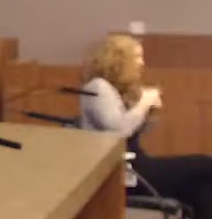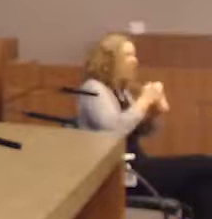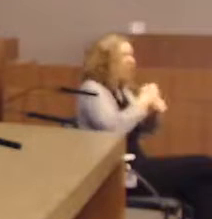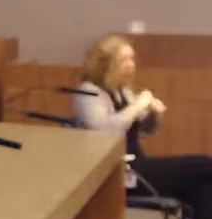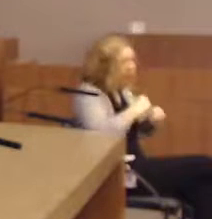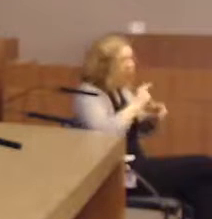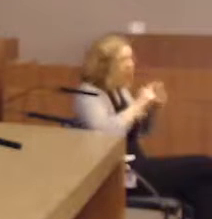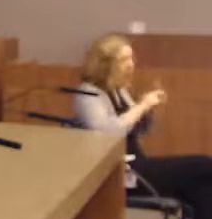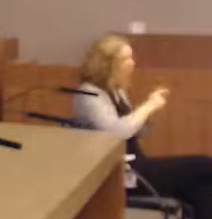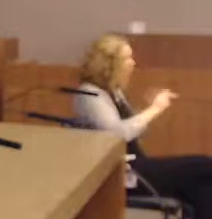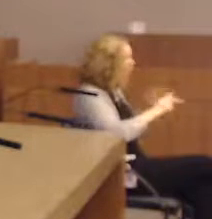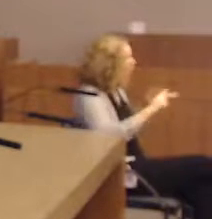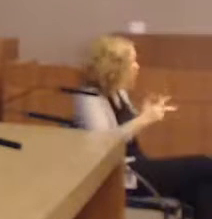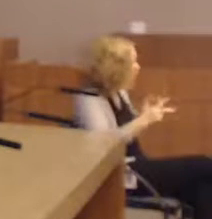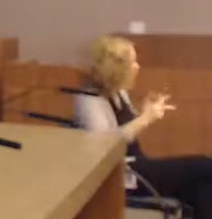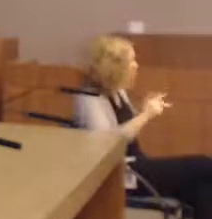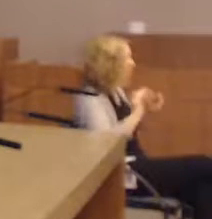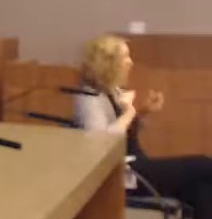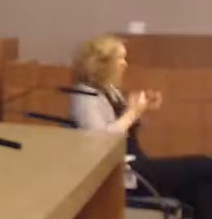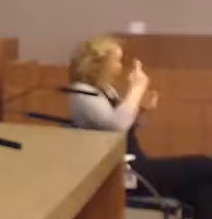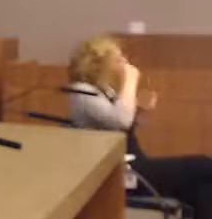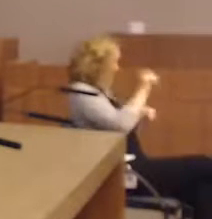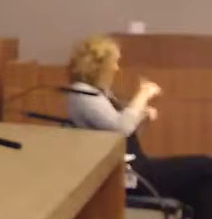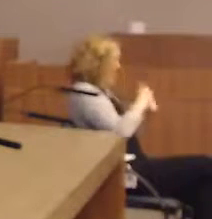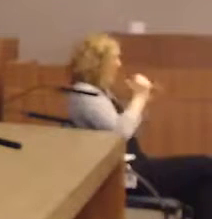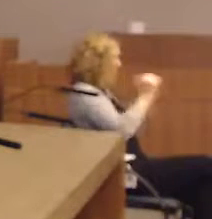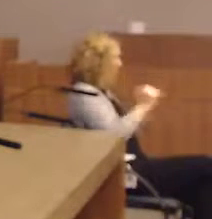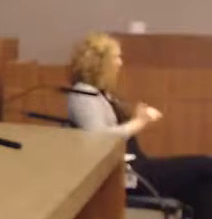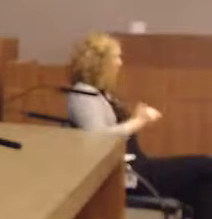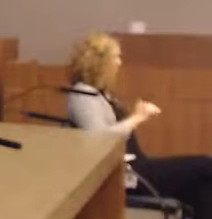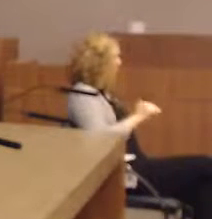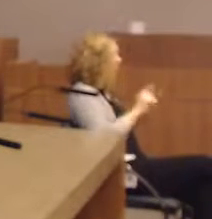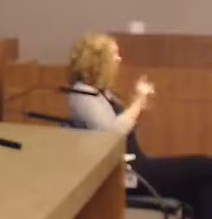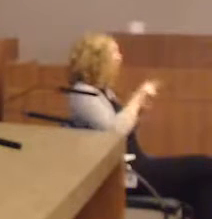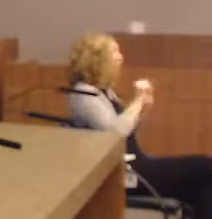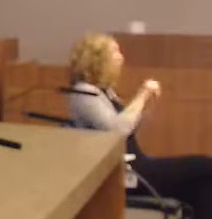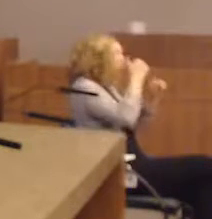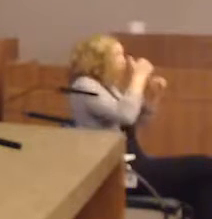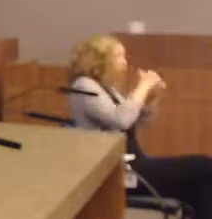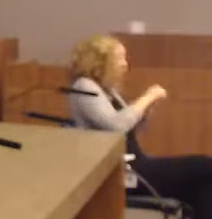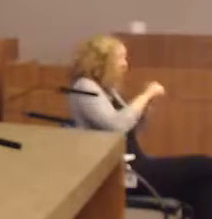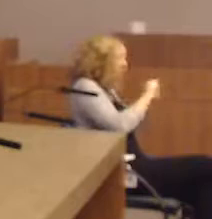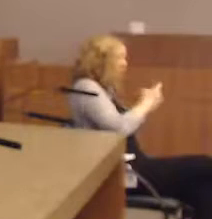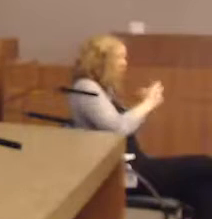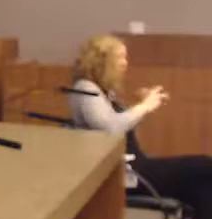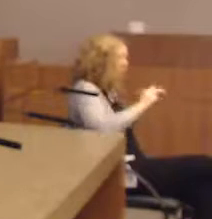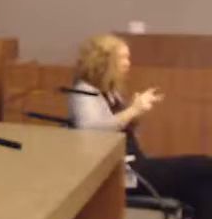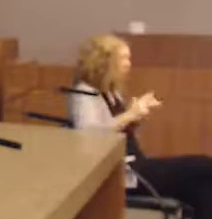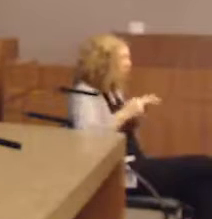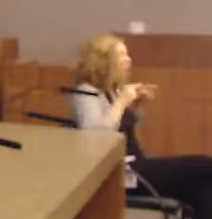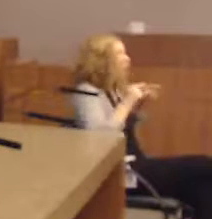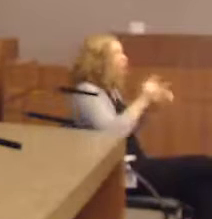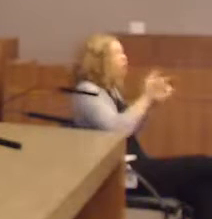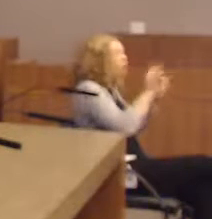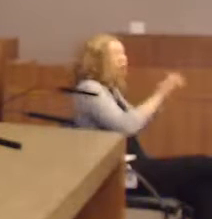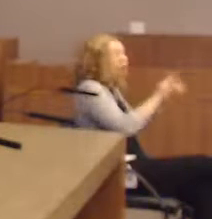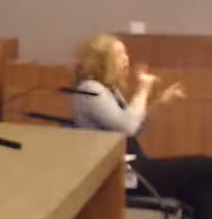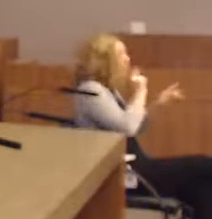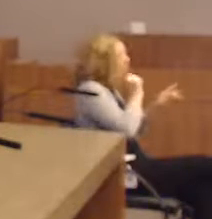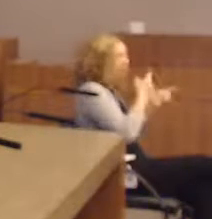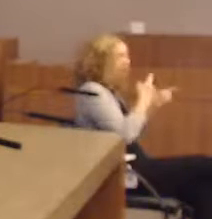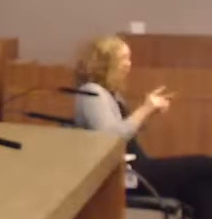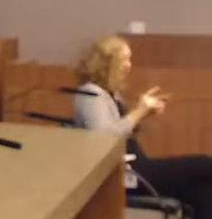process is. Our brain is putting that in order, so later we can recall them in that order. During trauma, that doesn't happen.